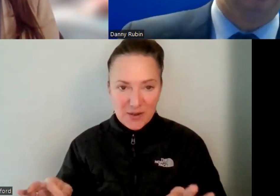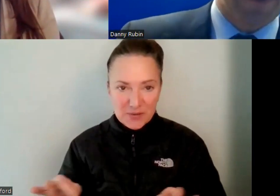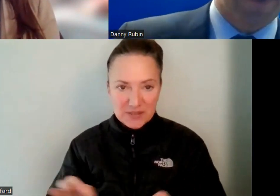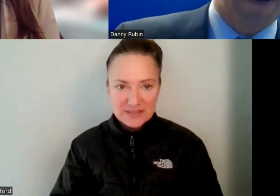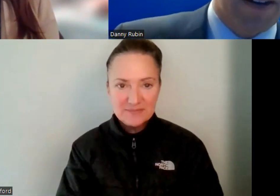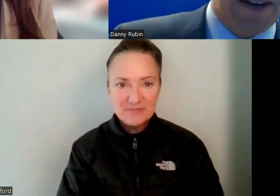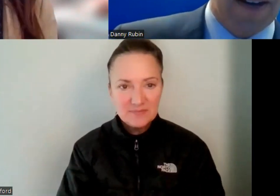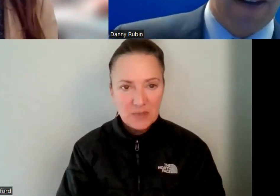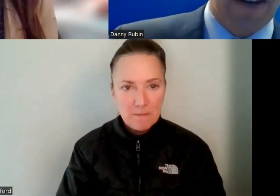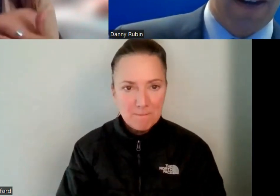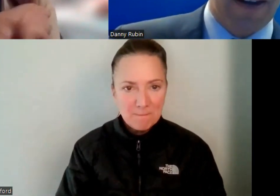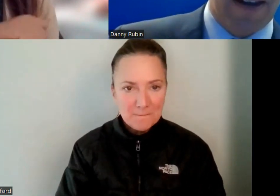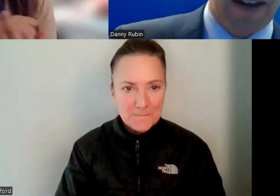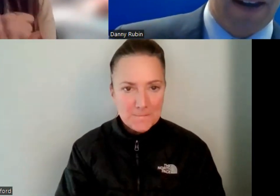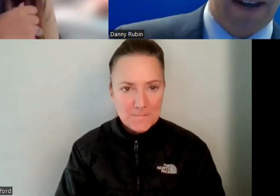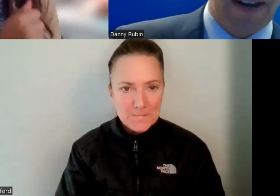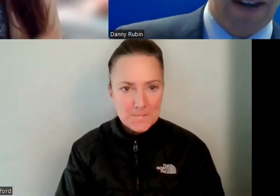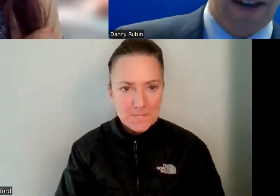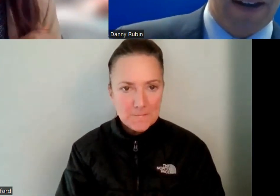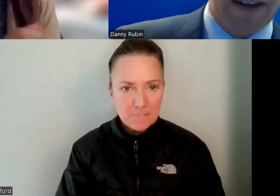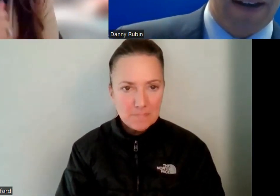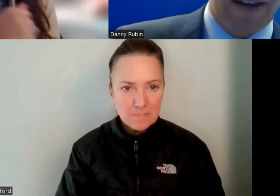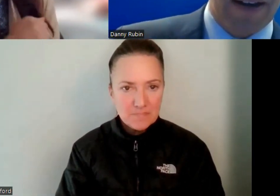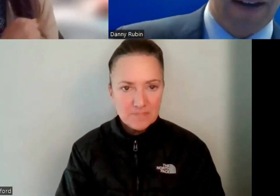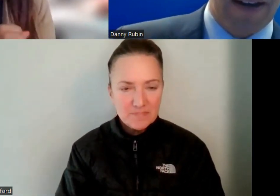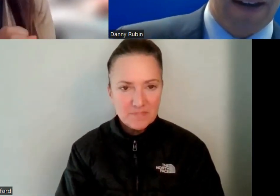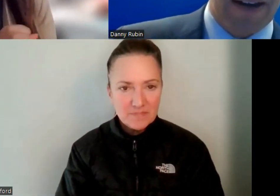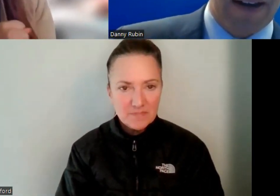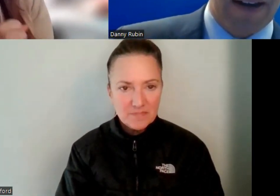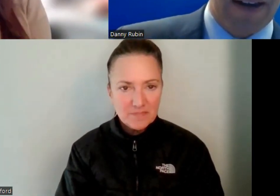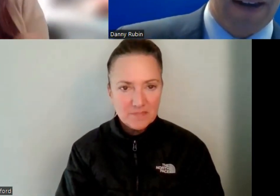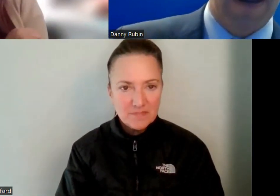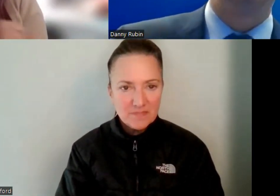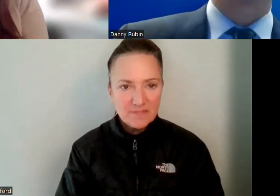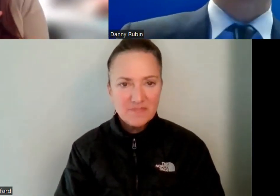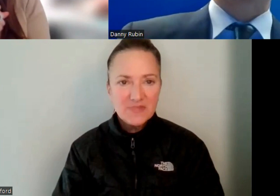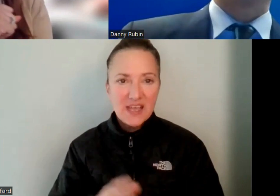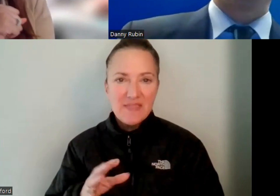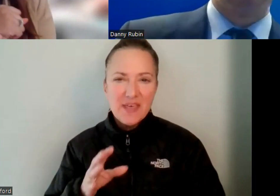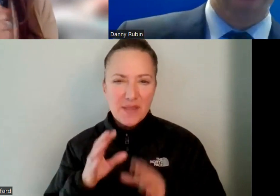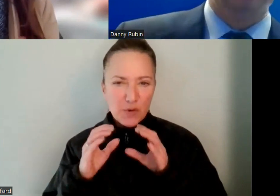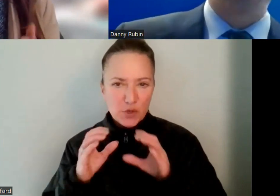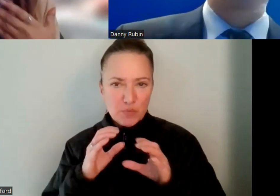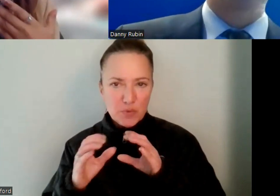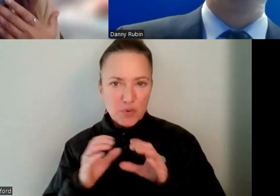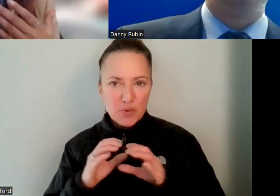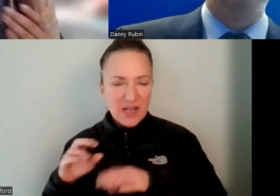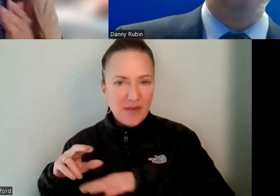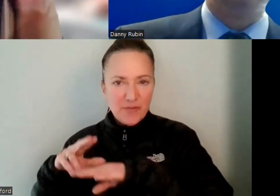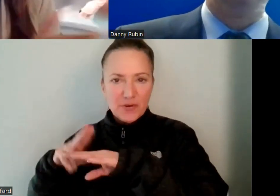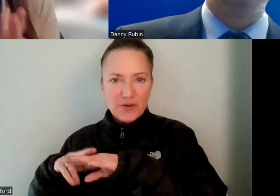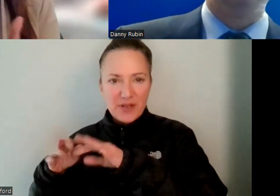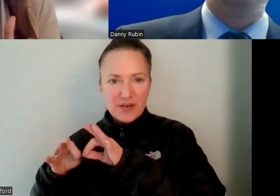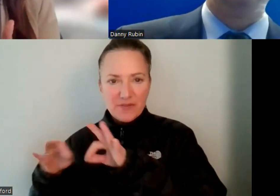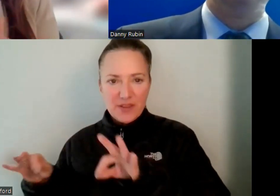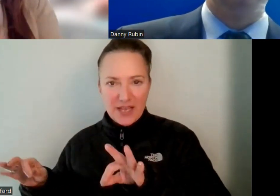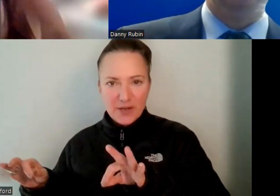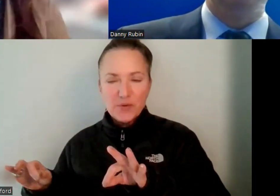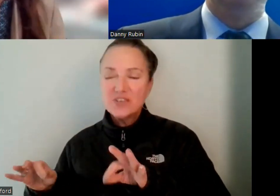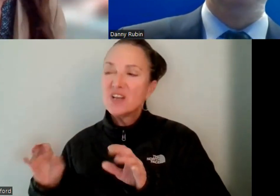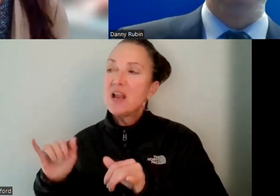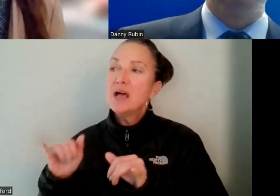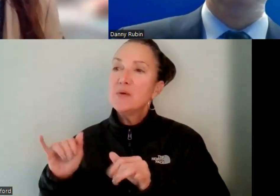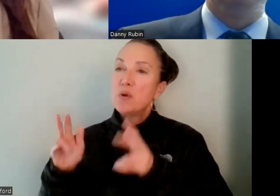tell me, hey, like, I have some itch here. Like, do you recommend a medication for me? And then I was like the mediator